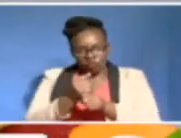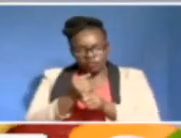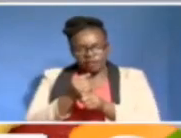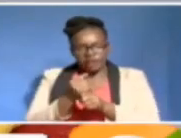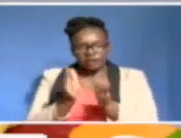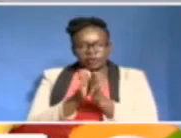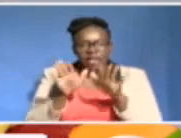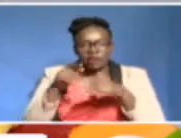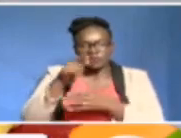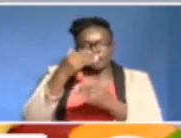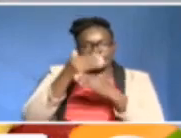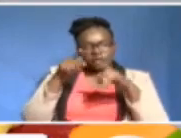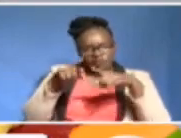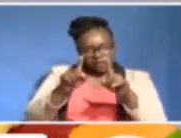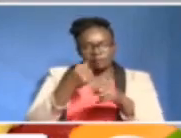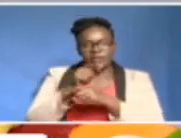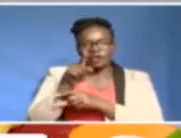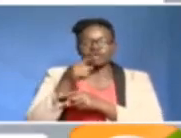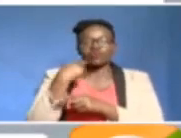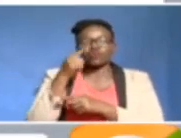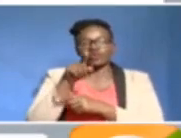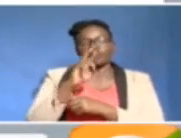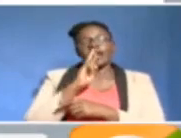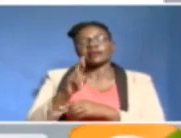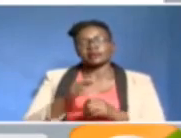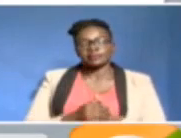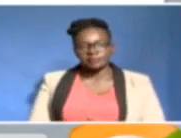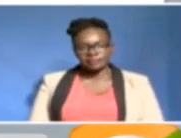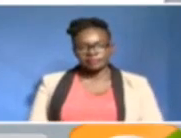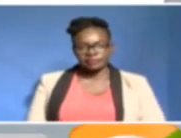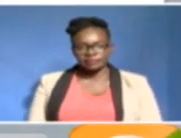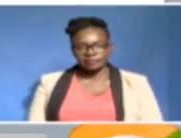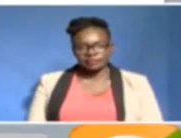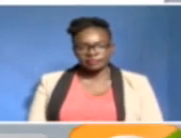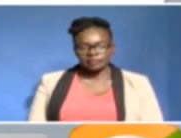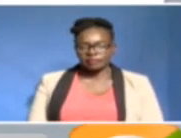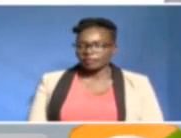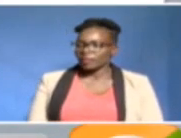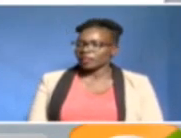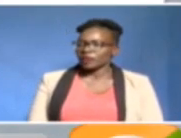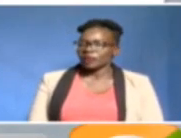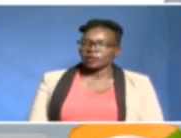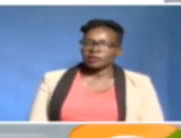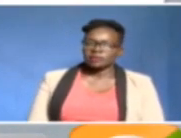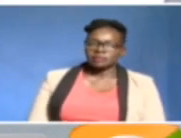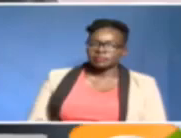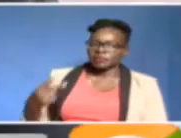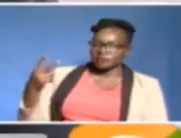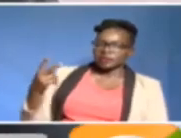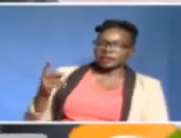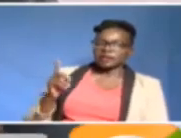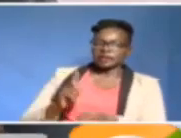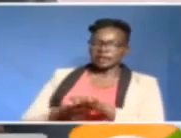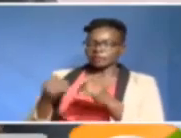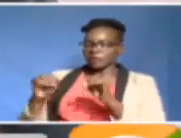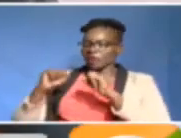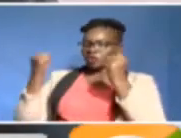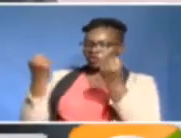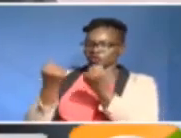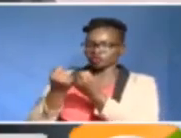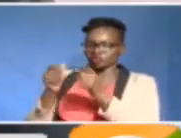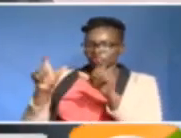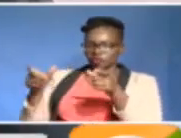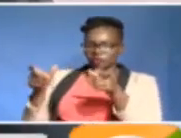how you build yourself makes you who you are. You know, I mean, now when we're dealing with an age of social media, where a lot of young